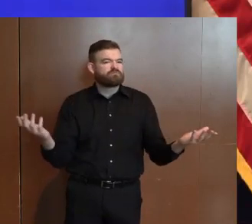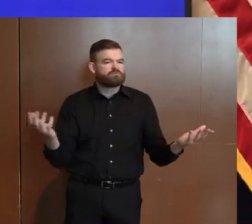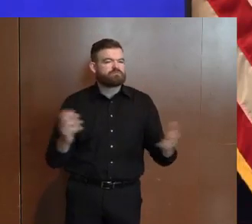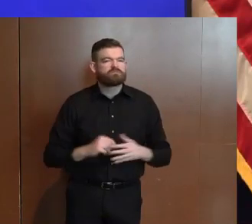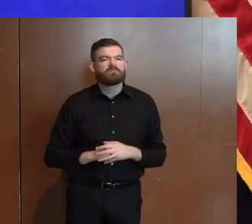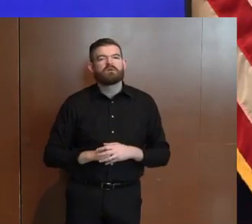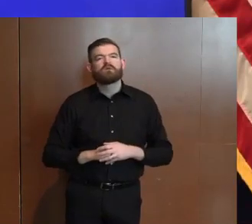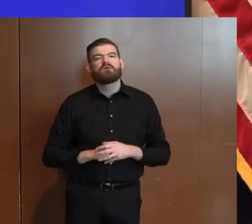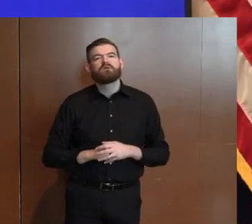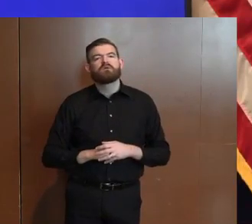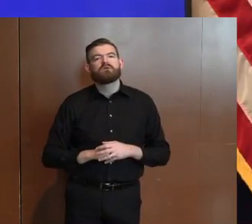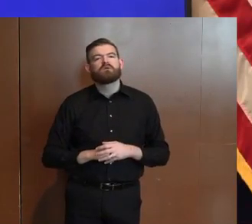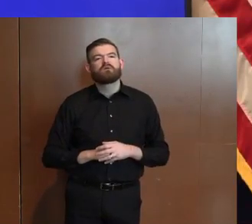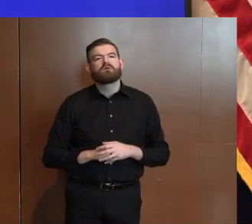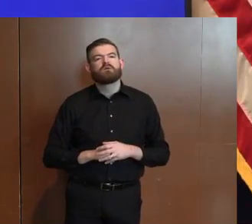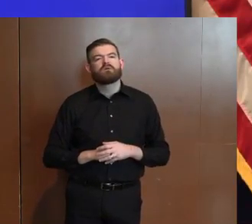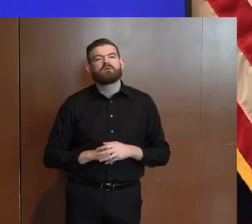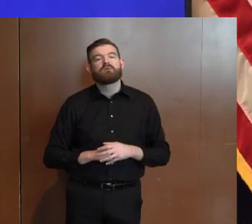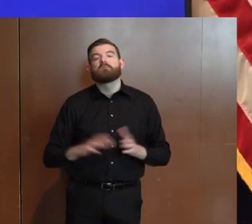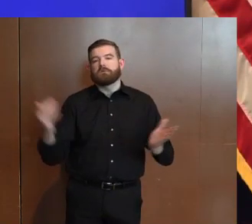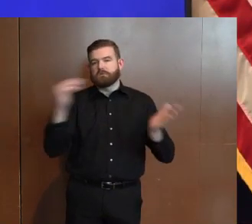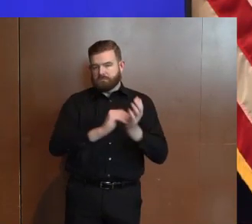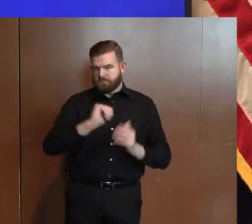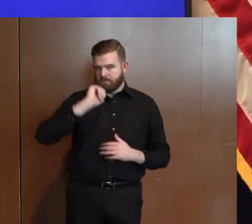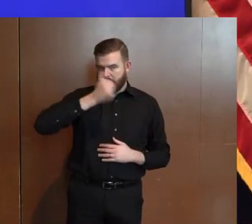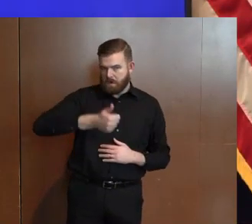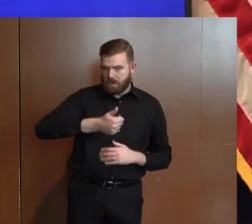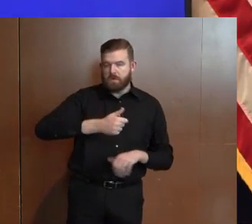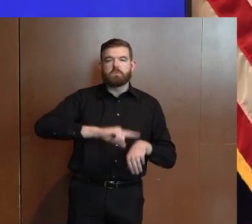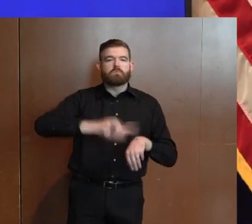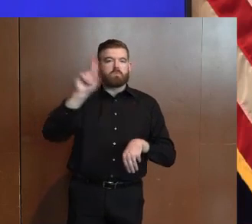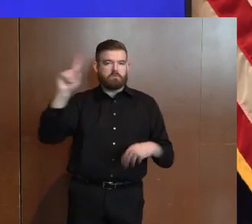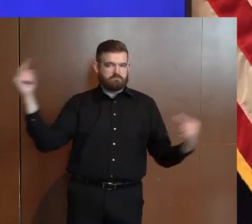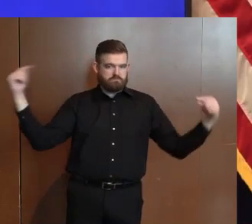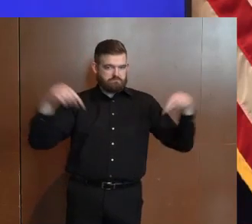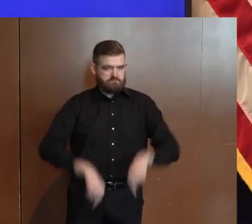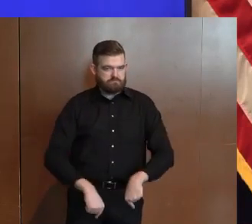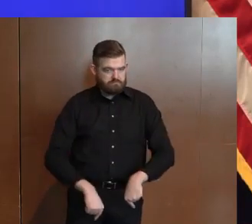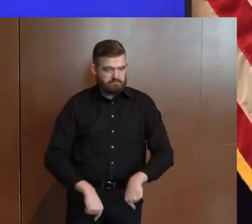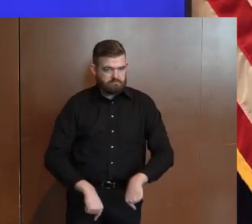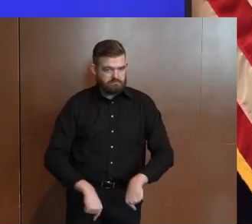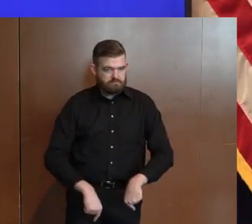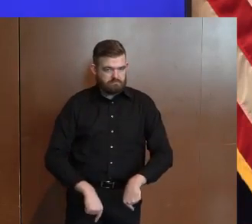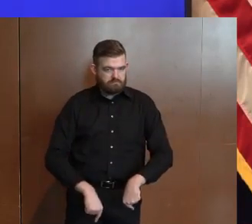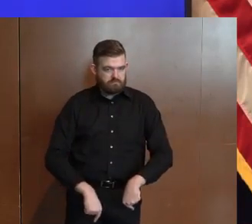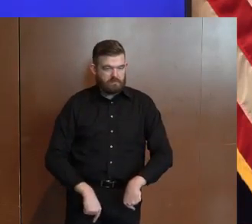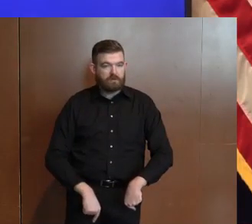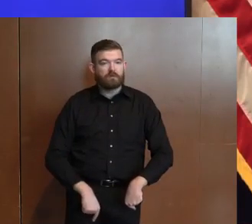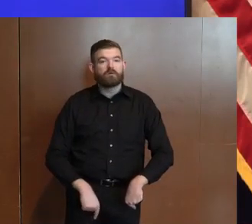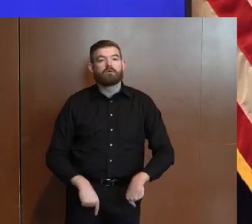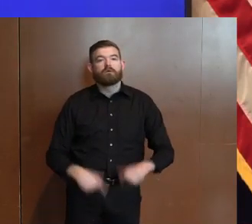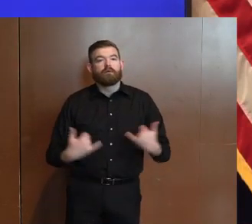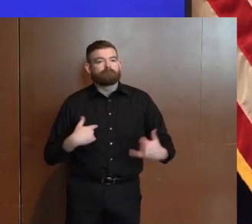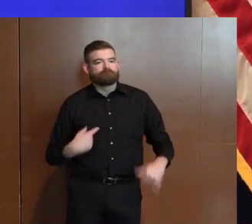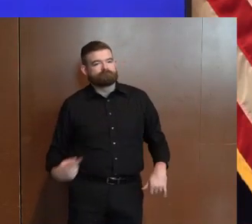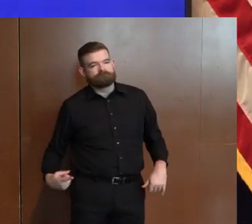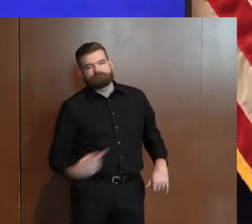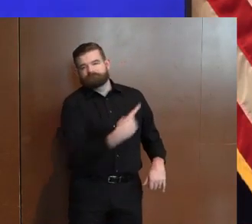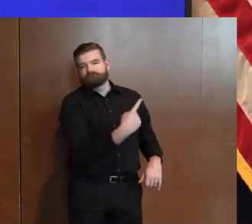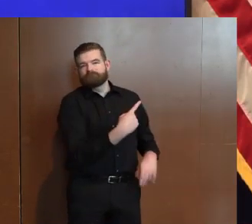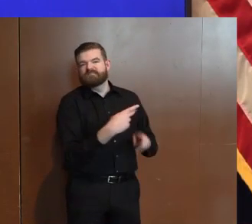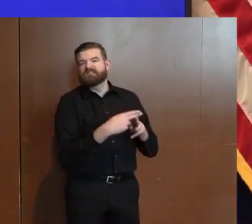be together, unless you hear otherwise, tomorrow right here at 1 p.m. Again, I'm going to go up and review the field hospital in